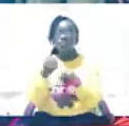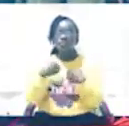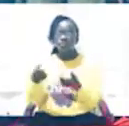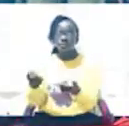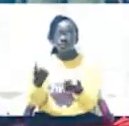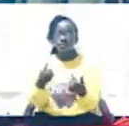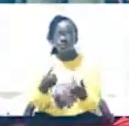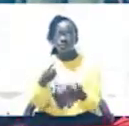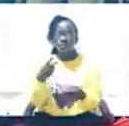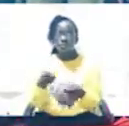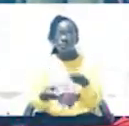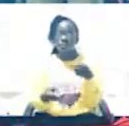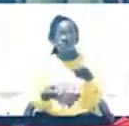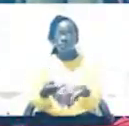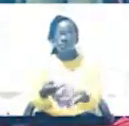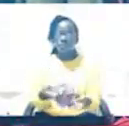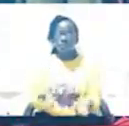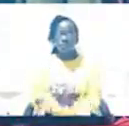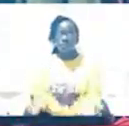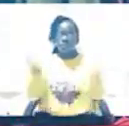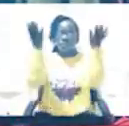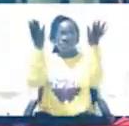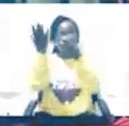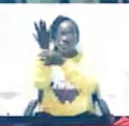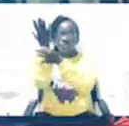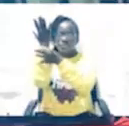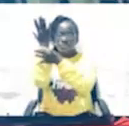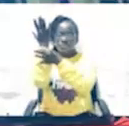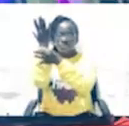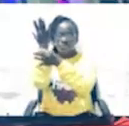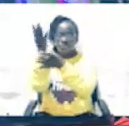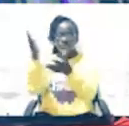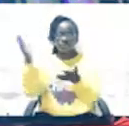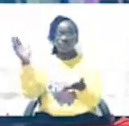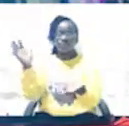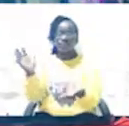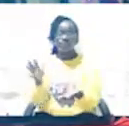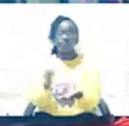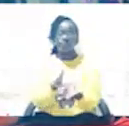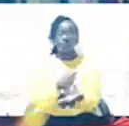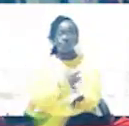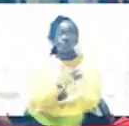Lift those hands up. Yes, Lord. Yes,